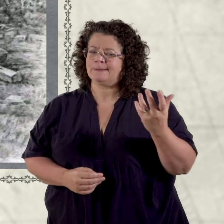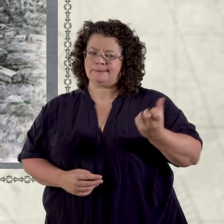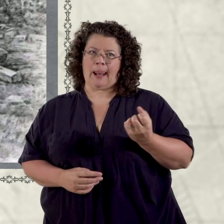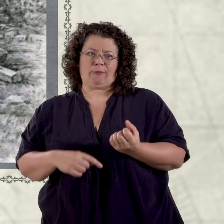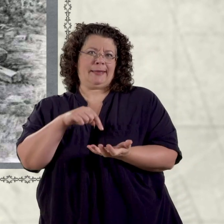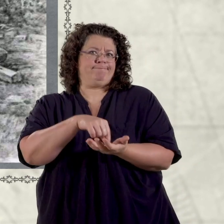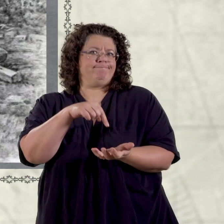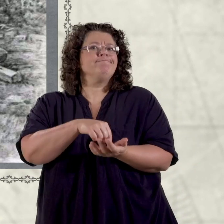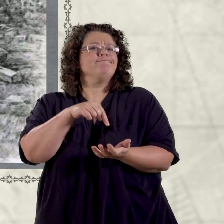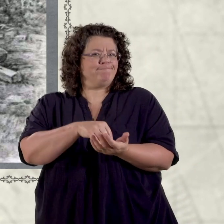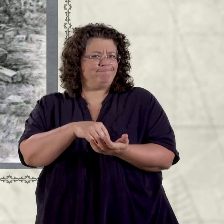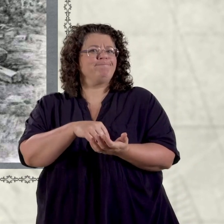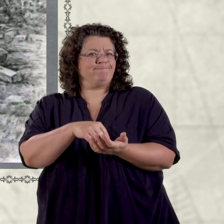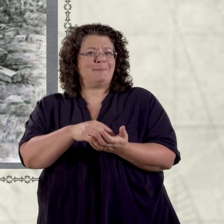but